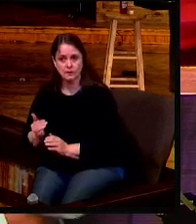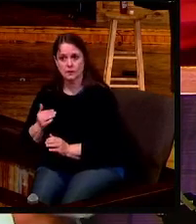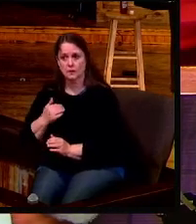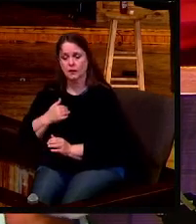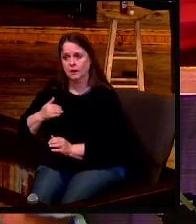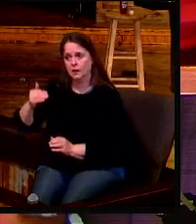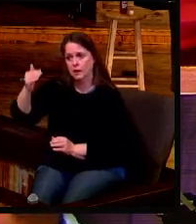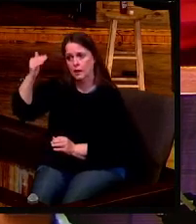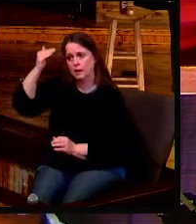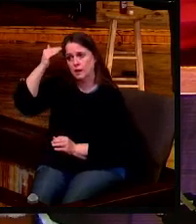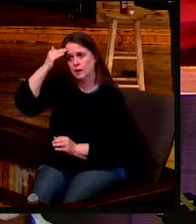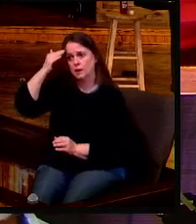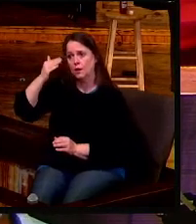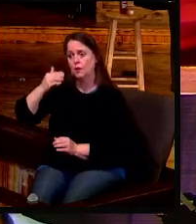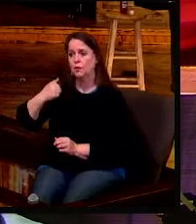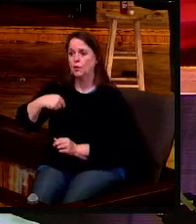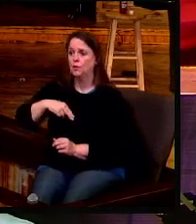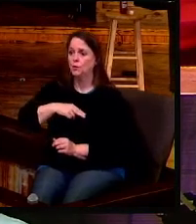We can all do better.